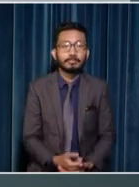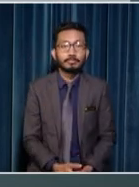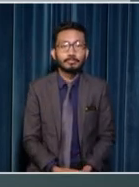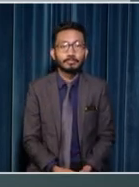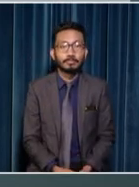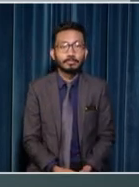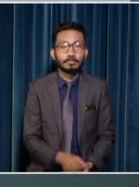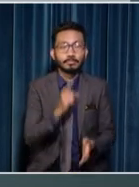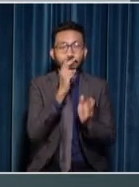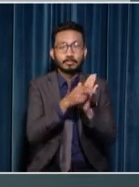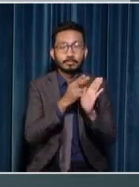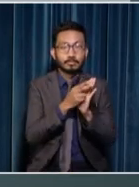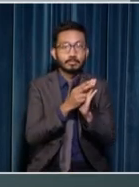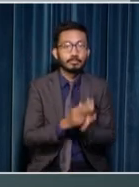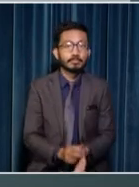2 hours,